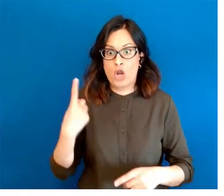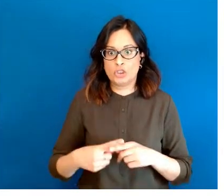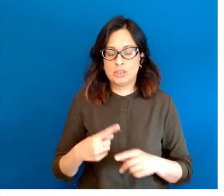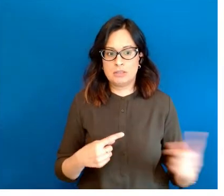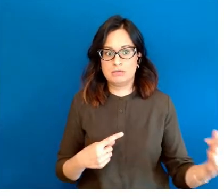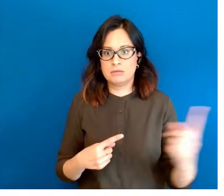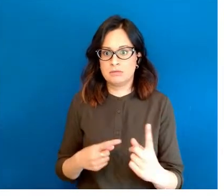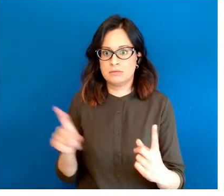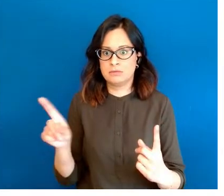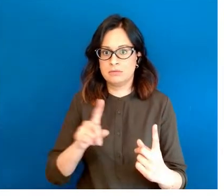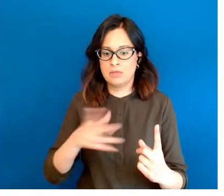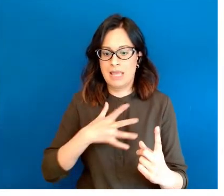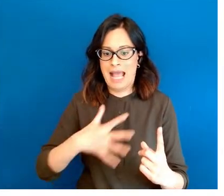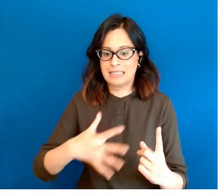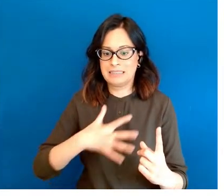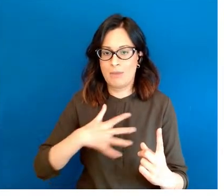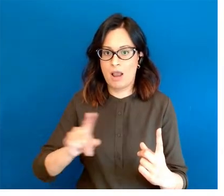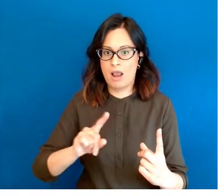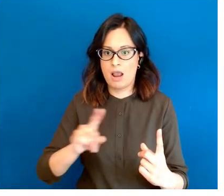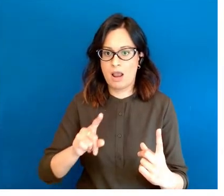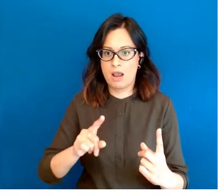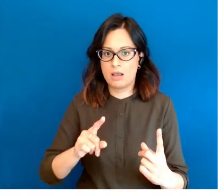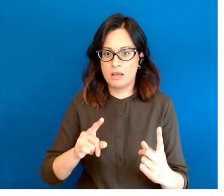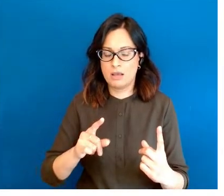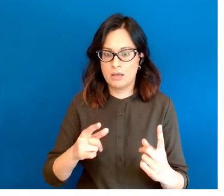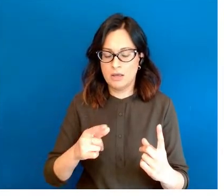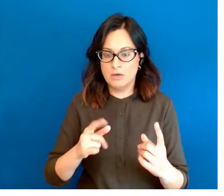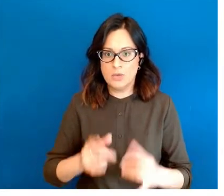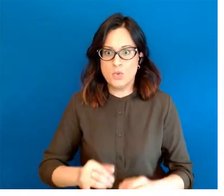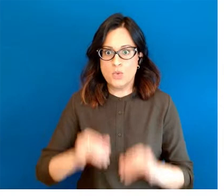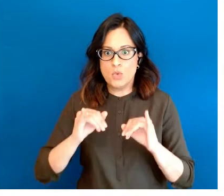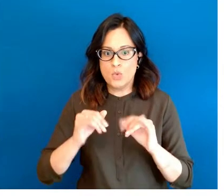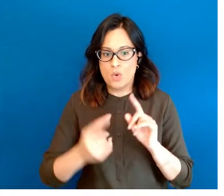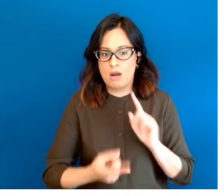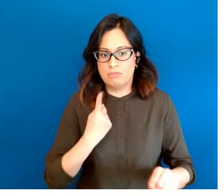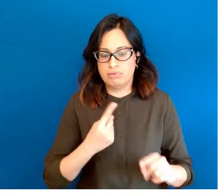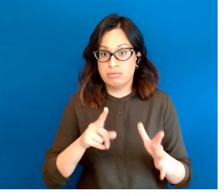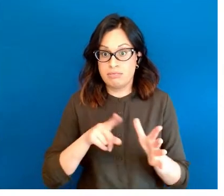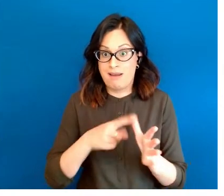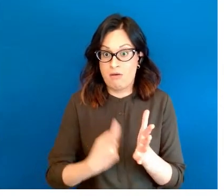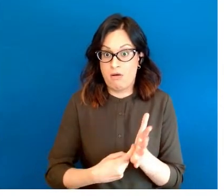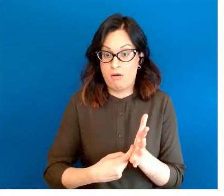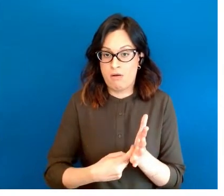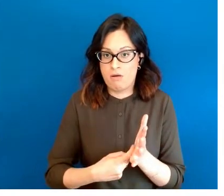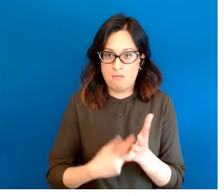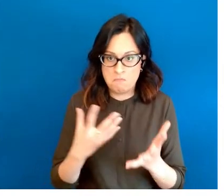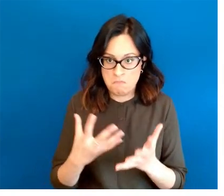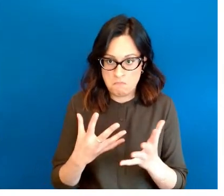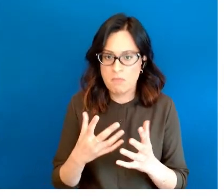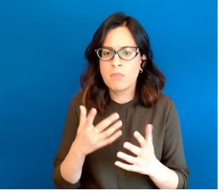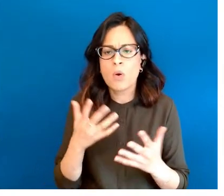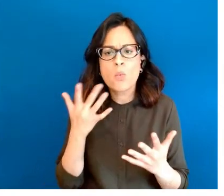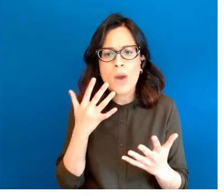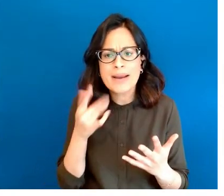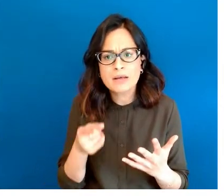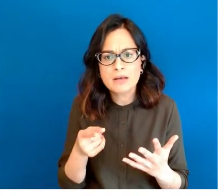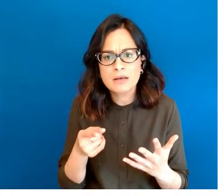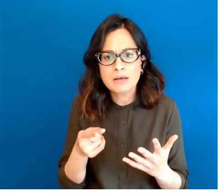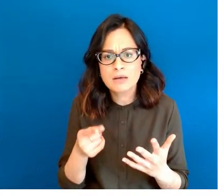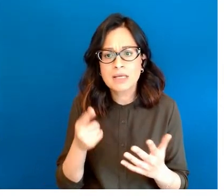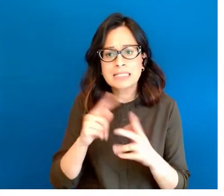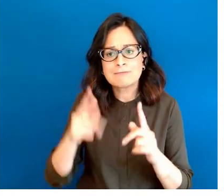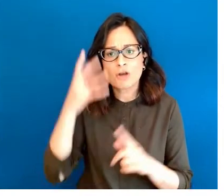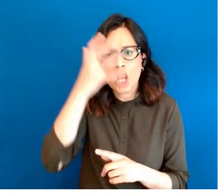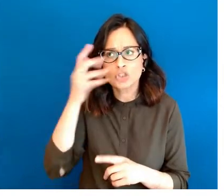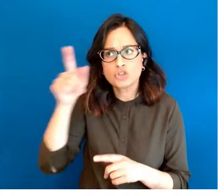with asthma and accompaniment with their acute severe allergic rhinitis, which does occur, particularly in those countries that have